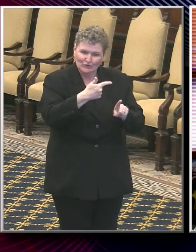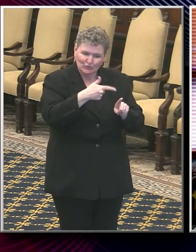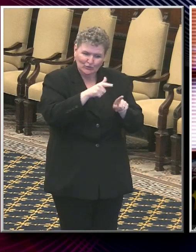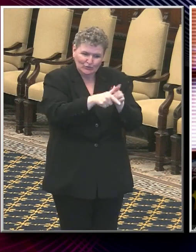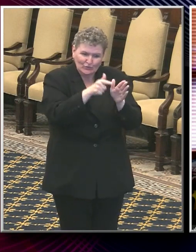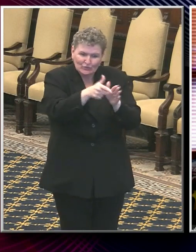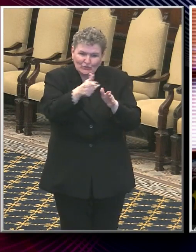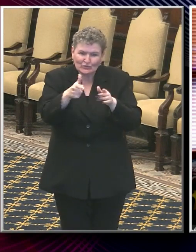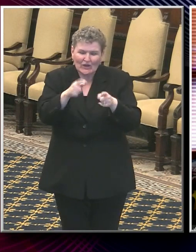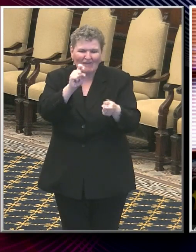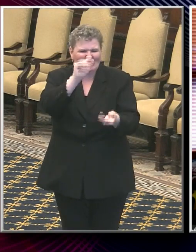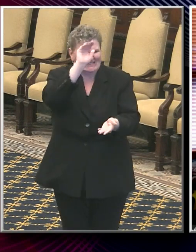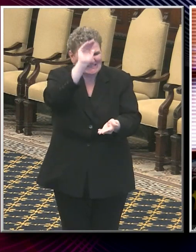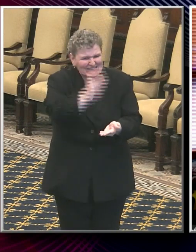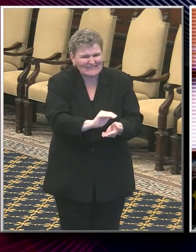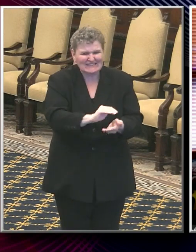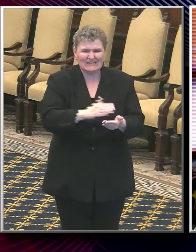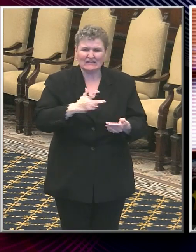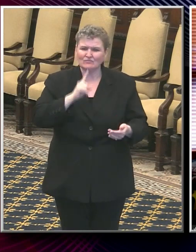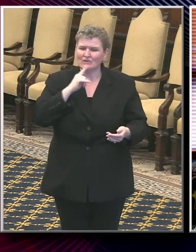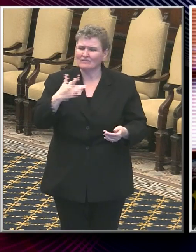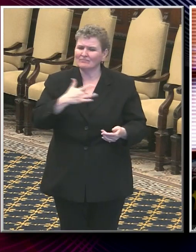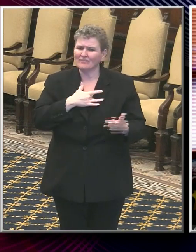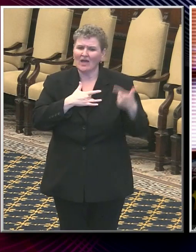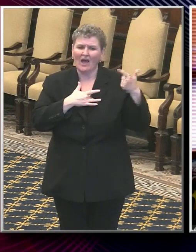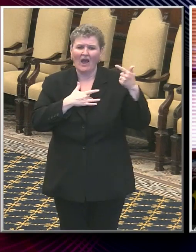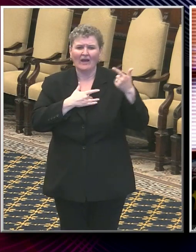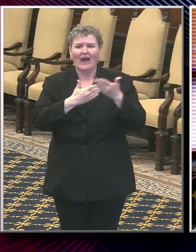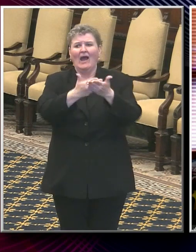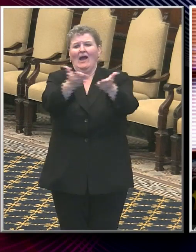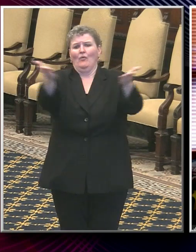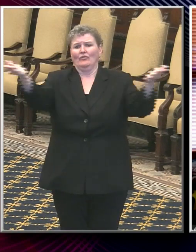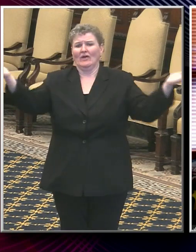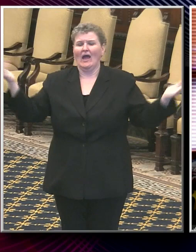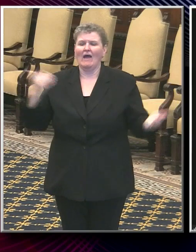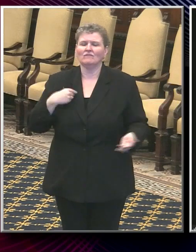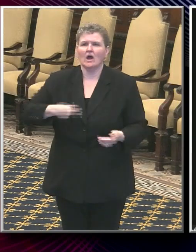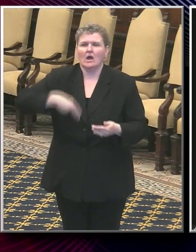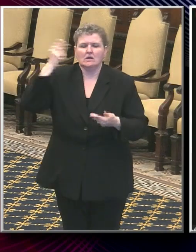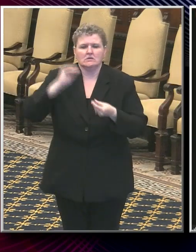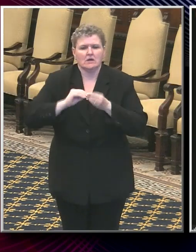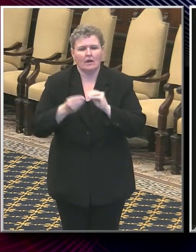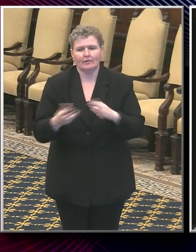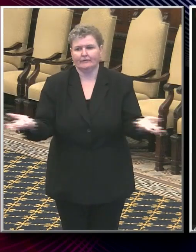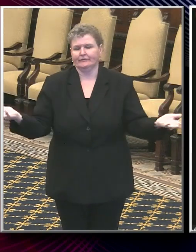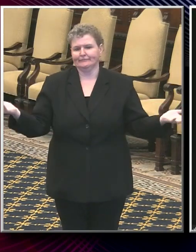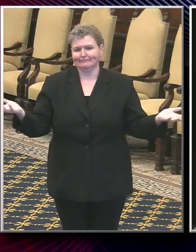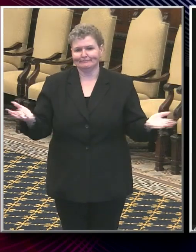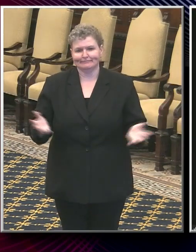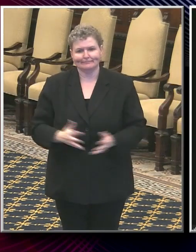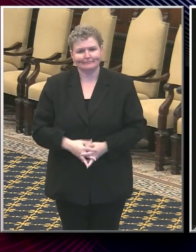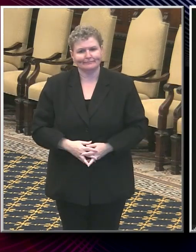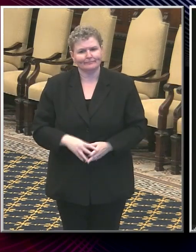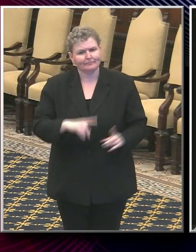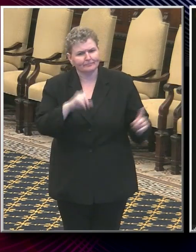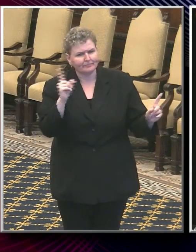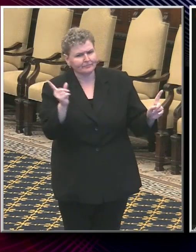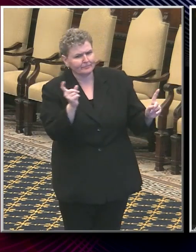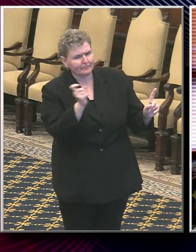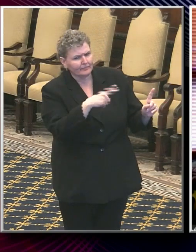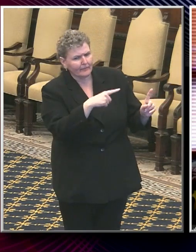are unfettered in our society, we're going to have high homicide and shooting rates. Any consideration of a policy change in Philadelphia regarding